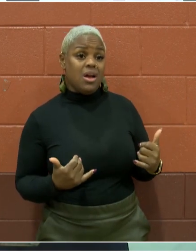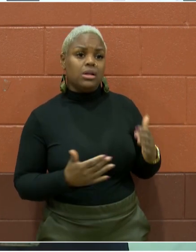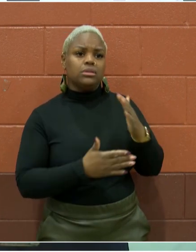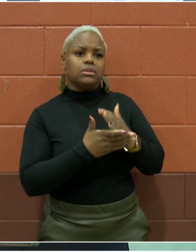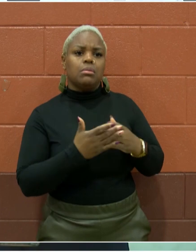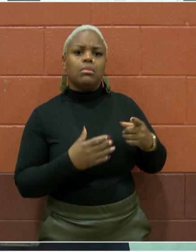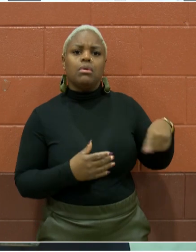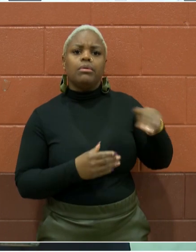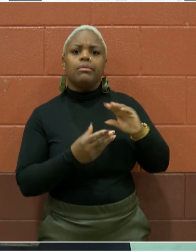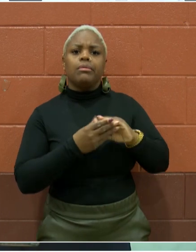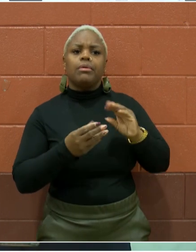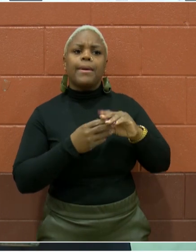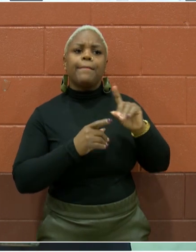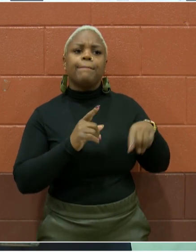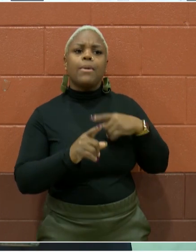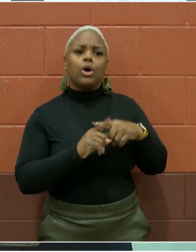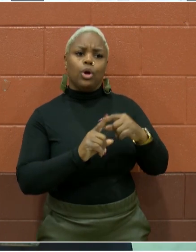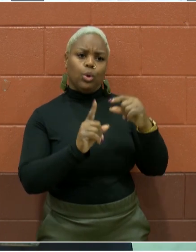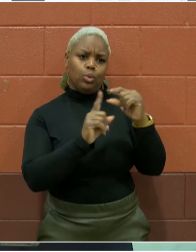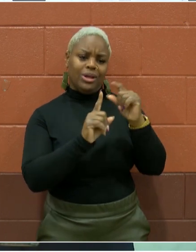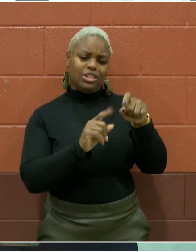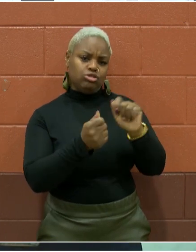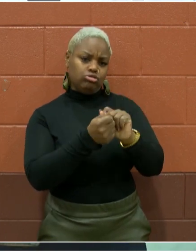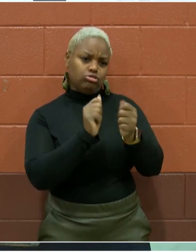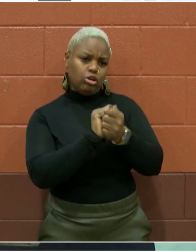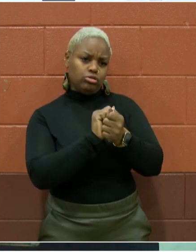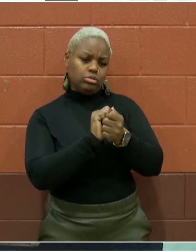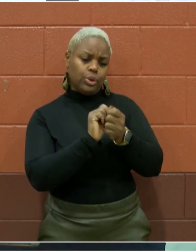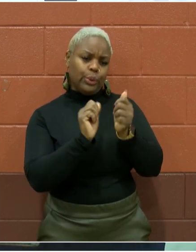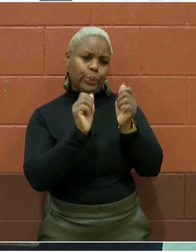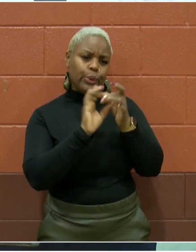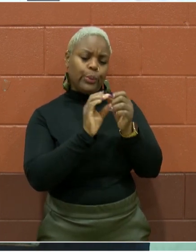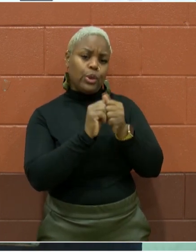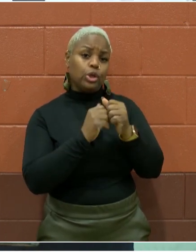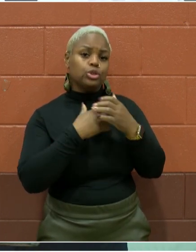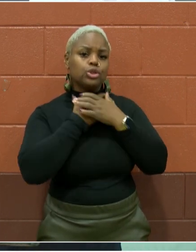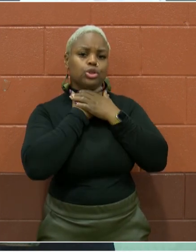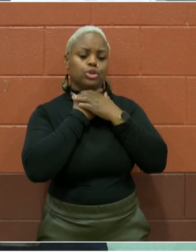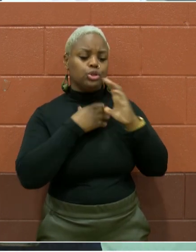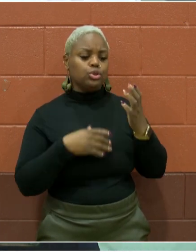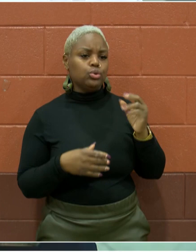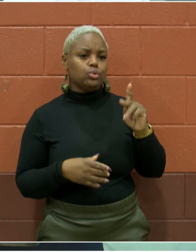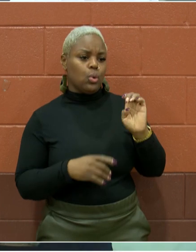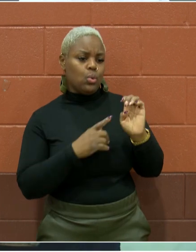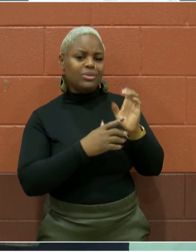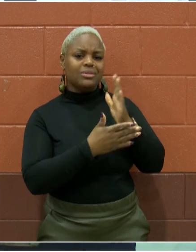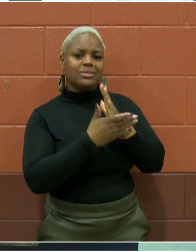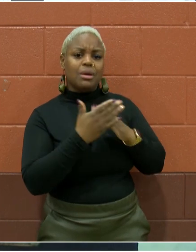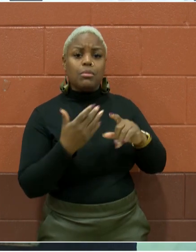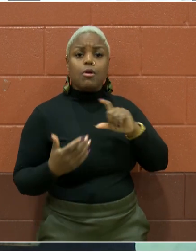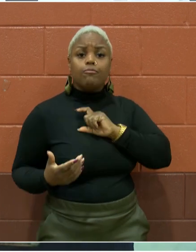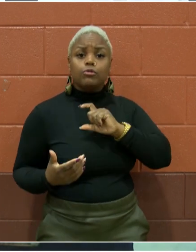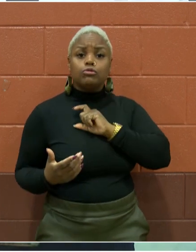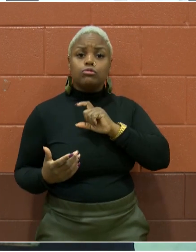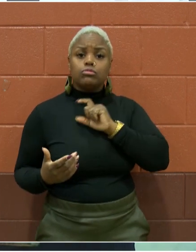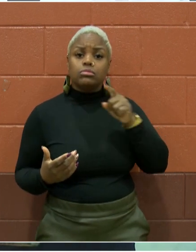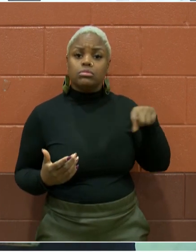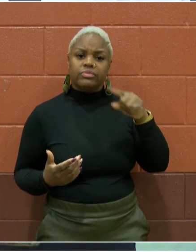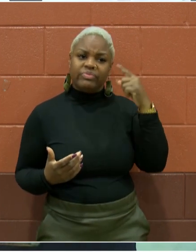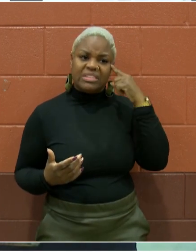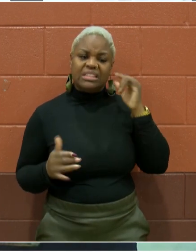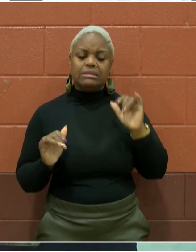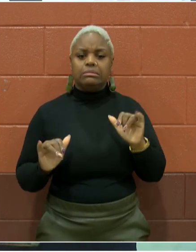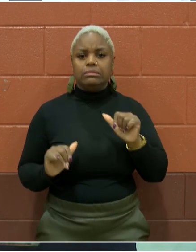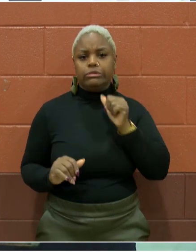it then that it was like more so that you had some officers that were hesitant to have a hands-on approach because of the change of